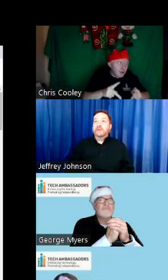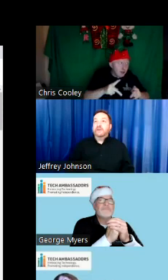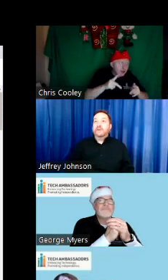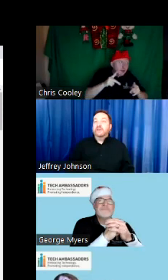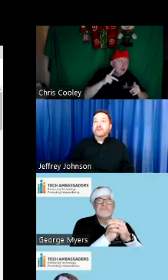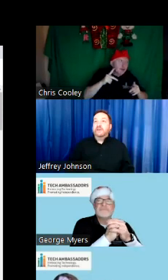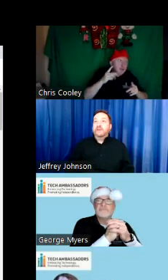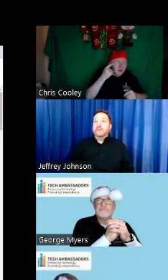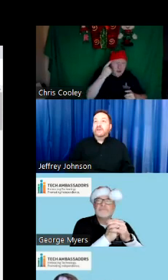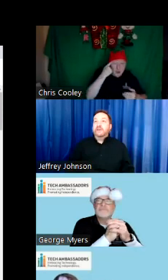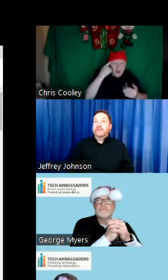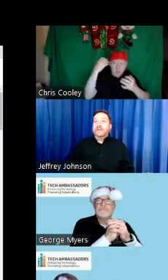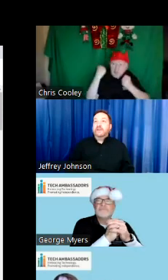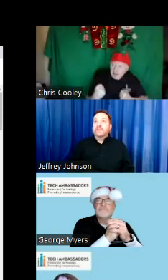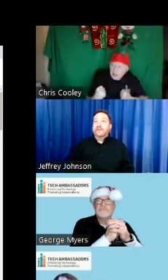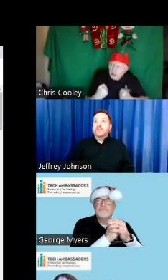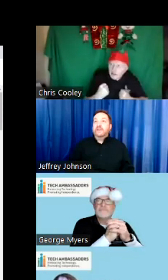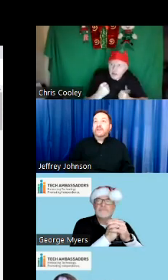to